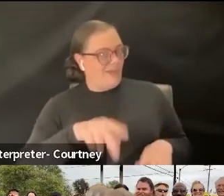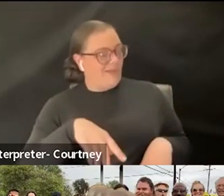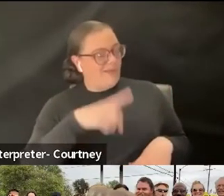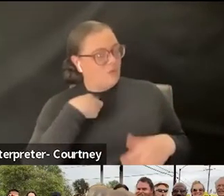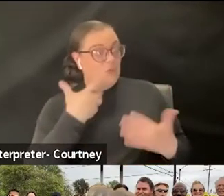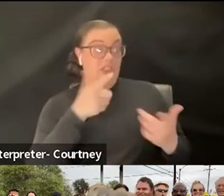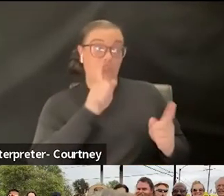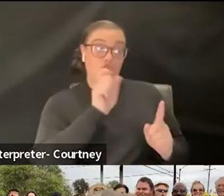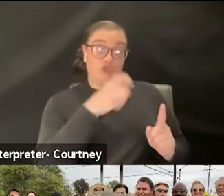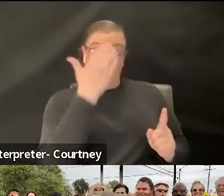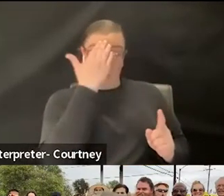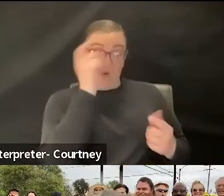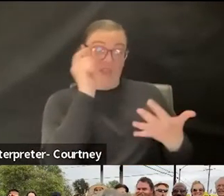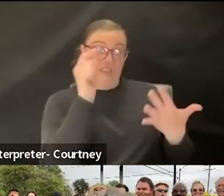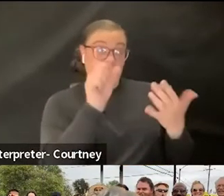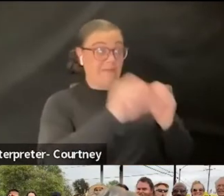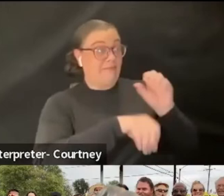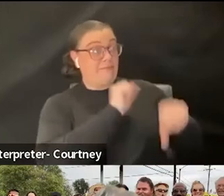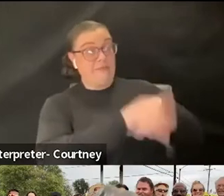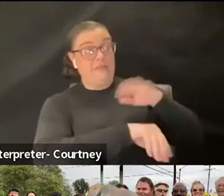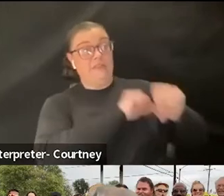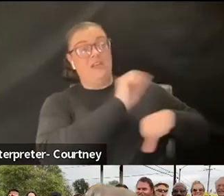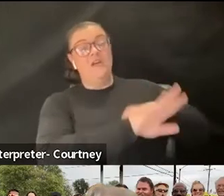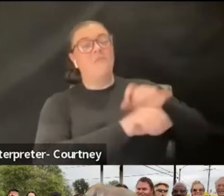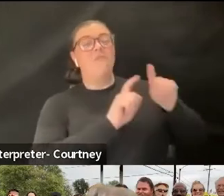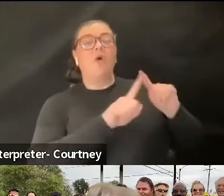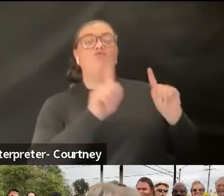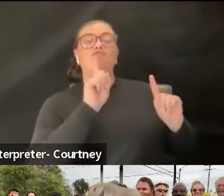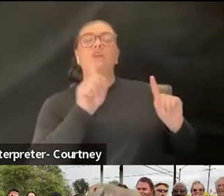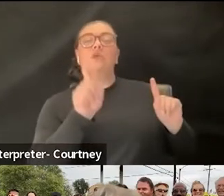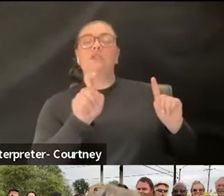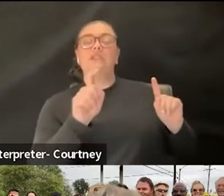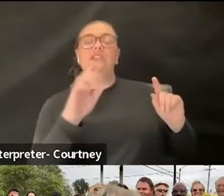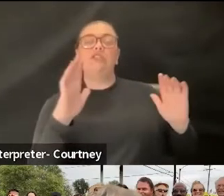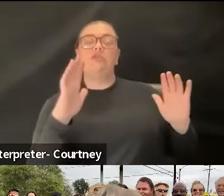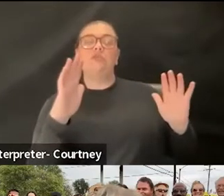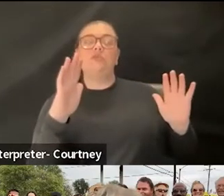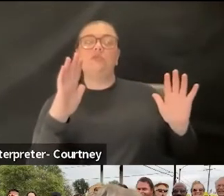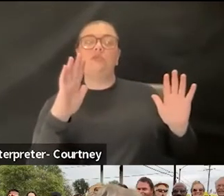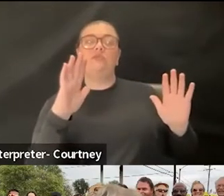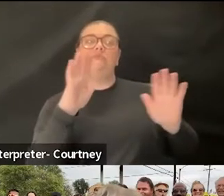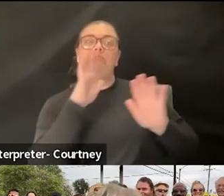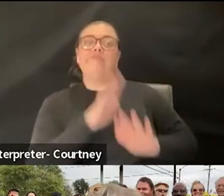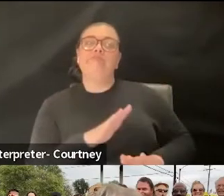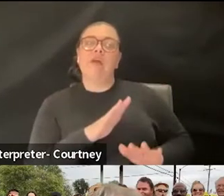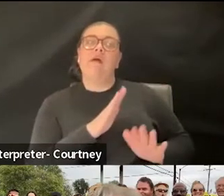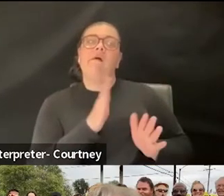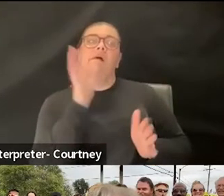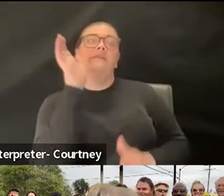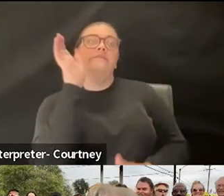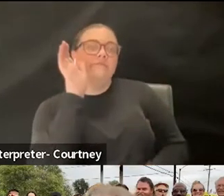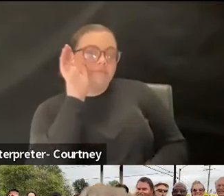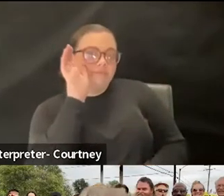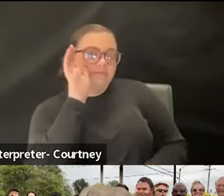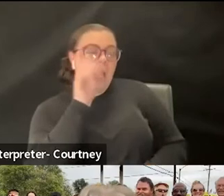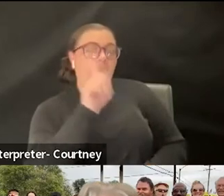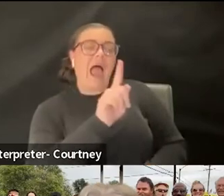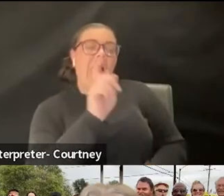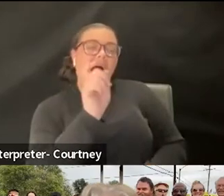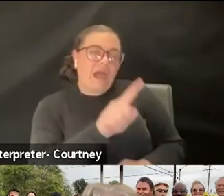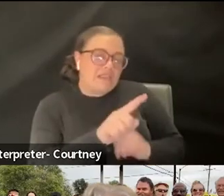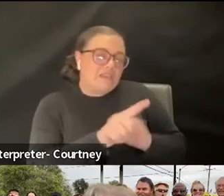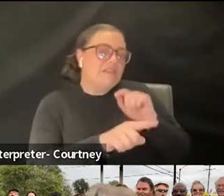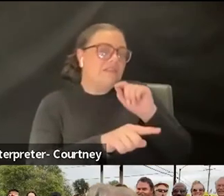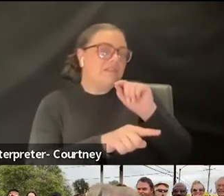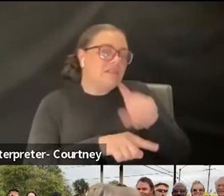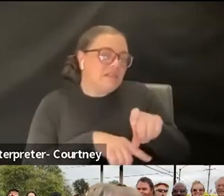and really listen more like 70% or 30% talking, because they need people. First of all, you'll learn